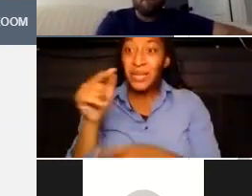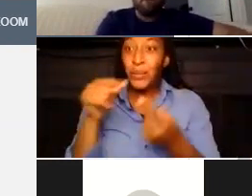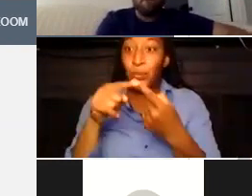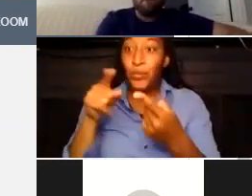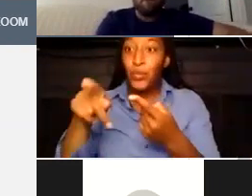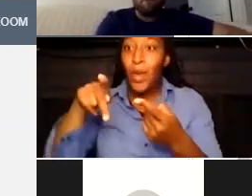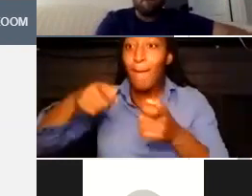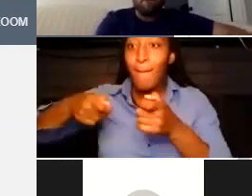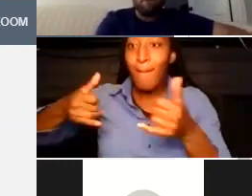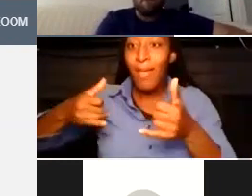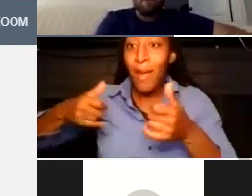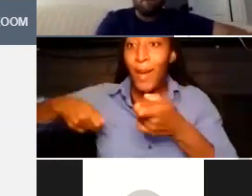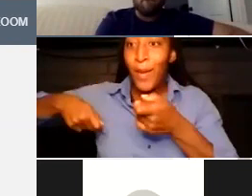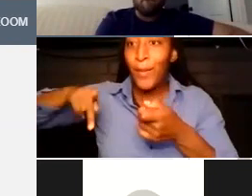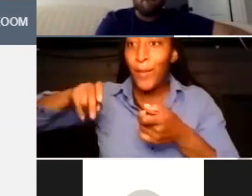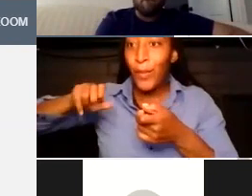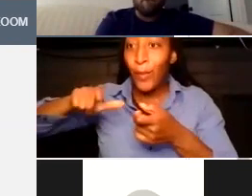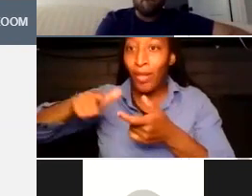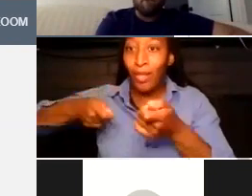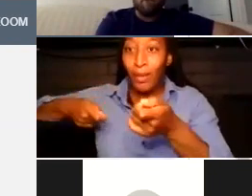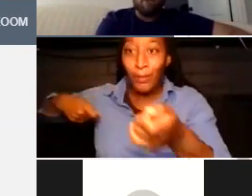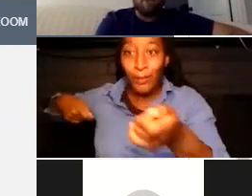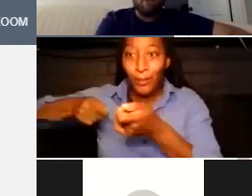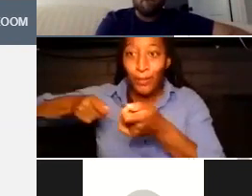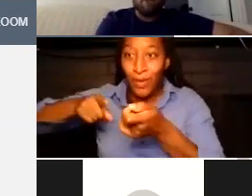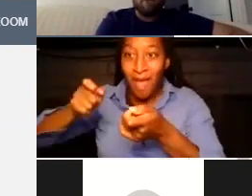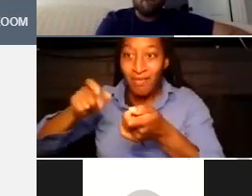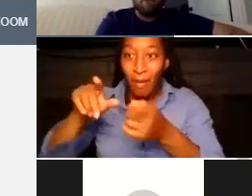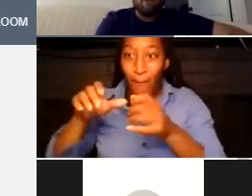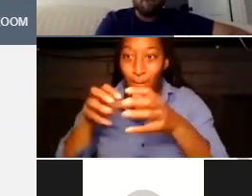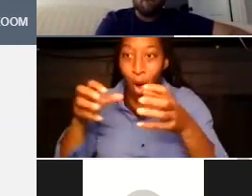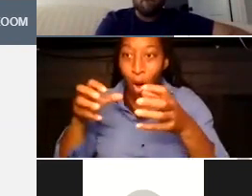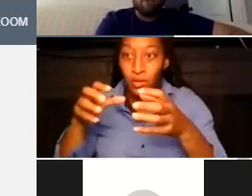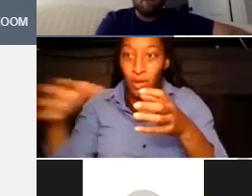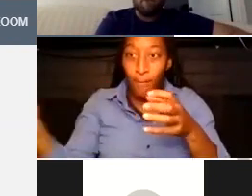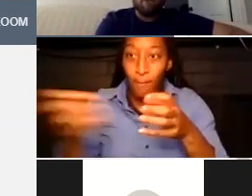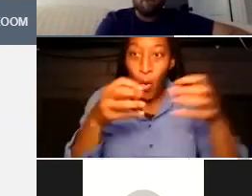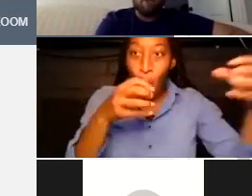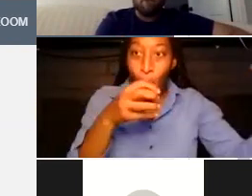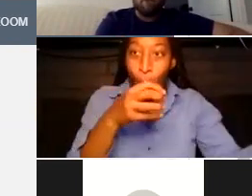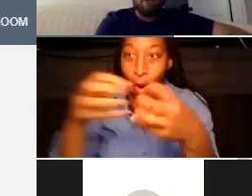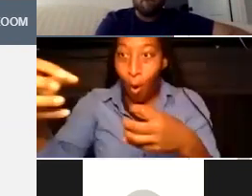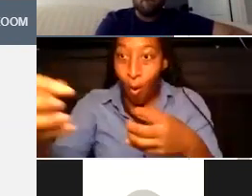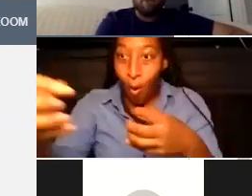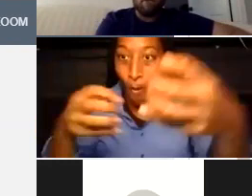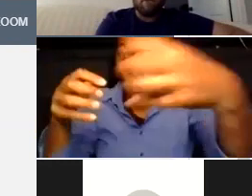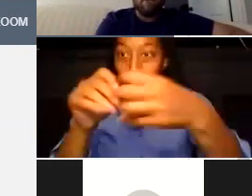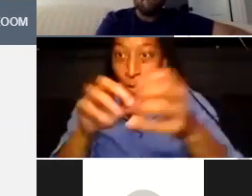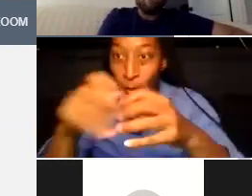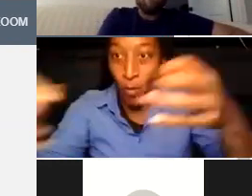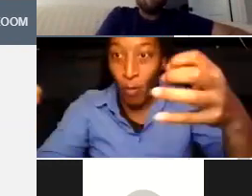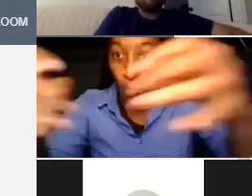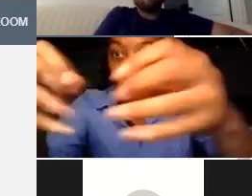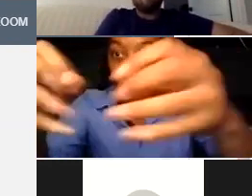they don't stick together on a pool table. They actually rebound off of each other. And so that's an example of an elastic